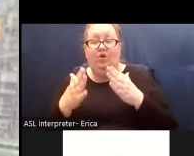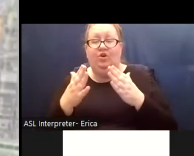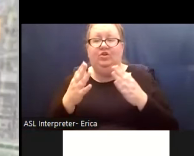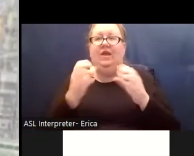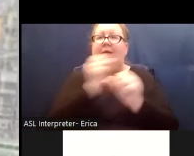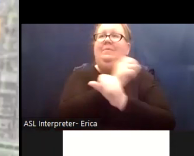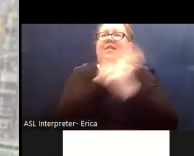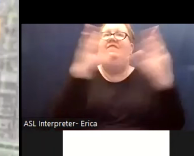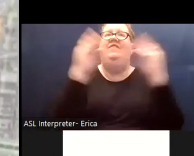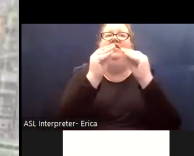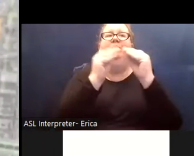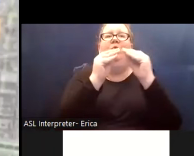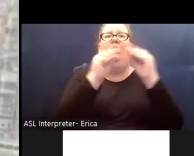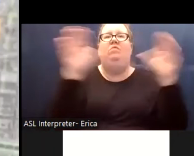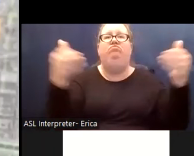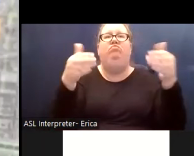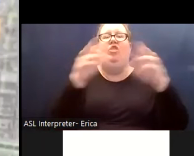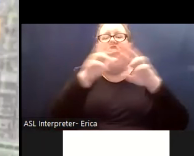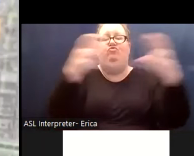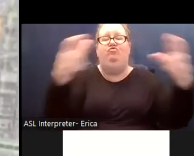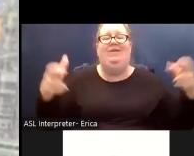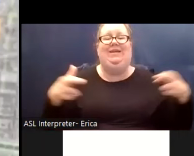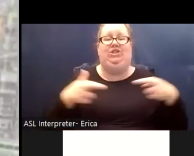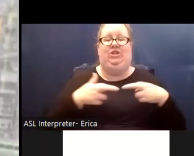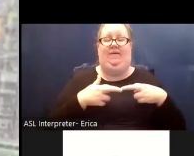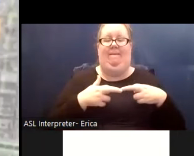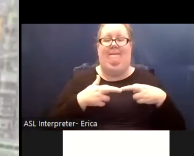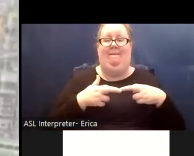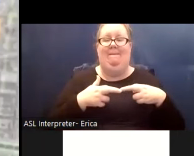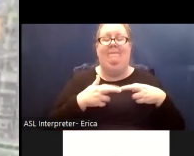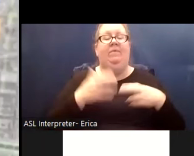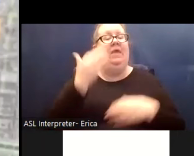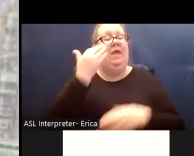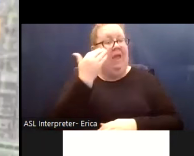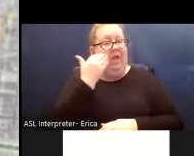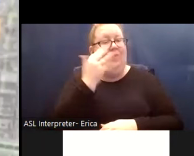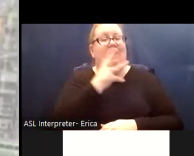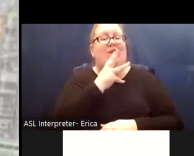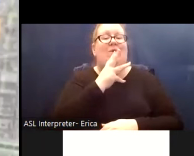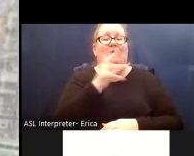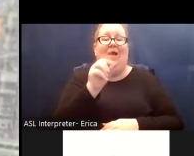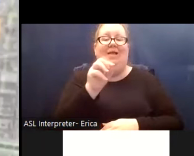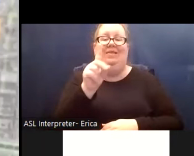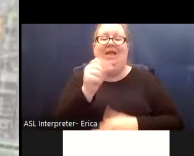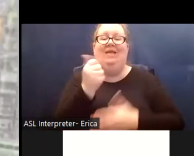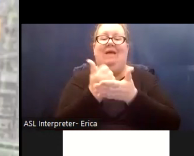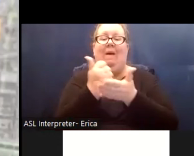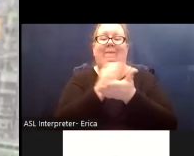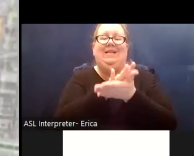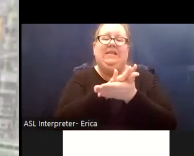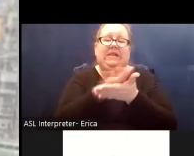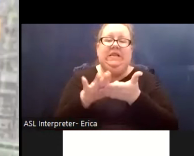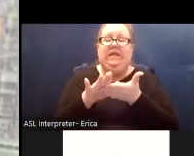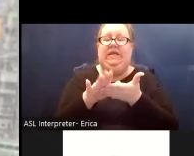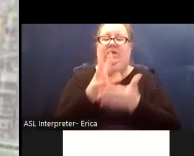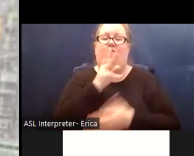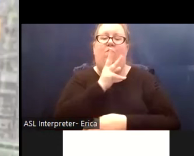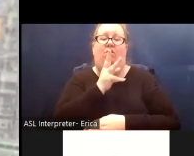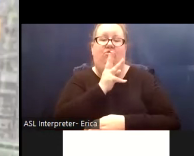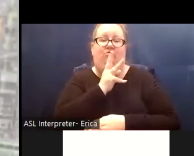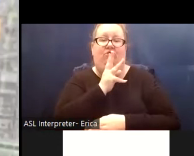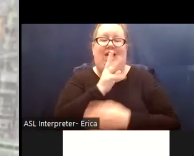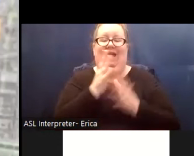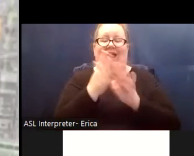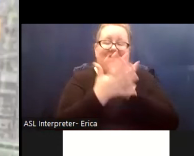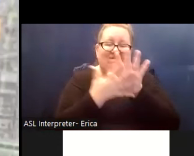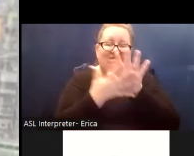regional. And not only that, but we know that wetlands help clean water and filter water